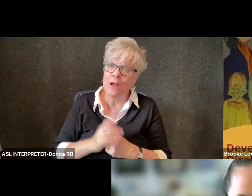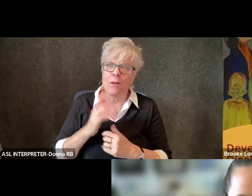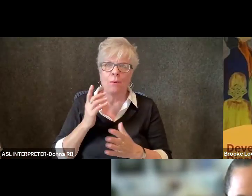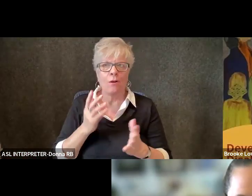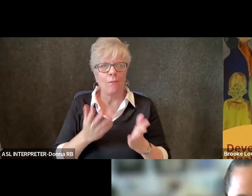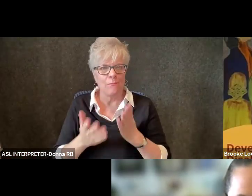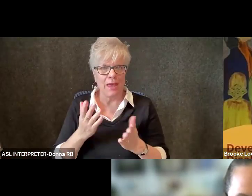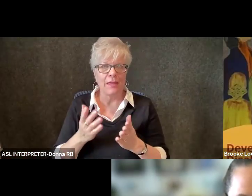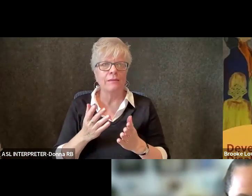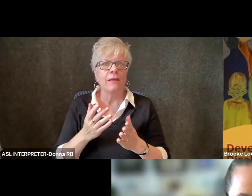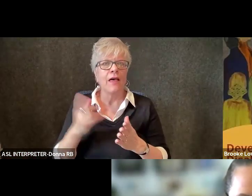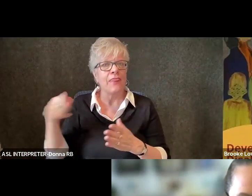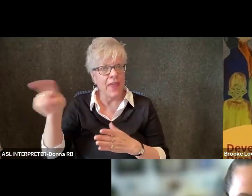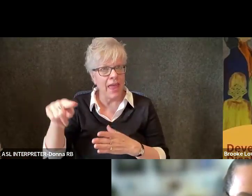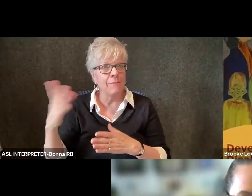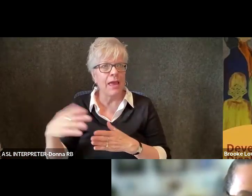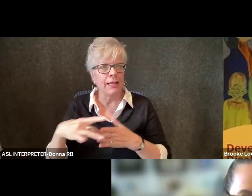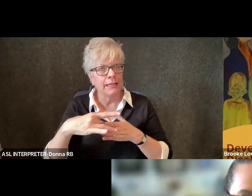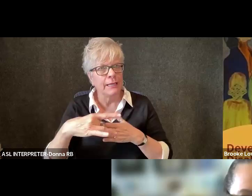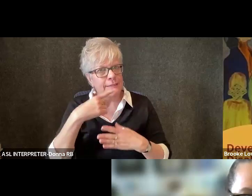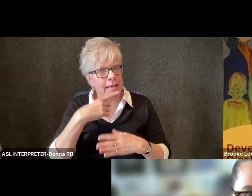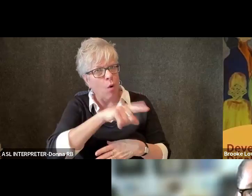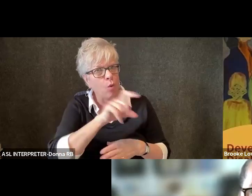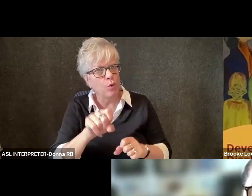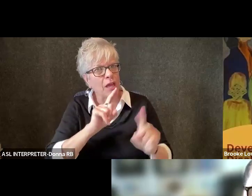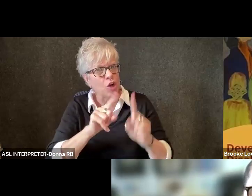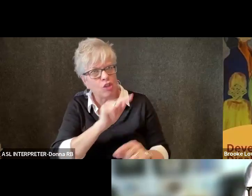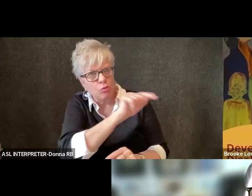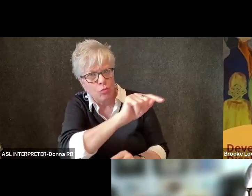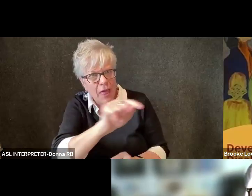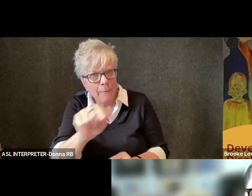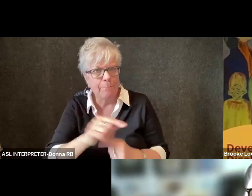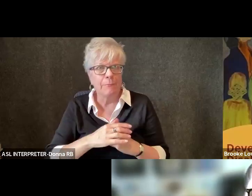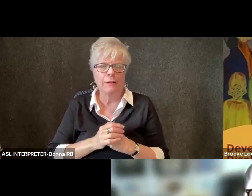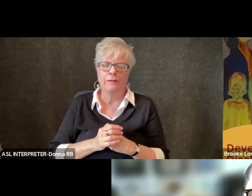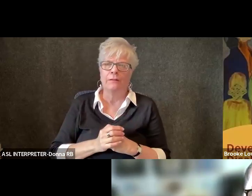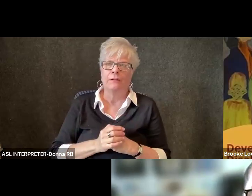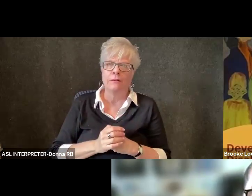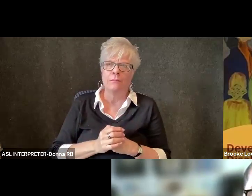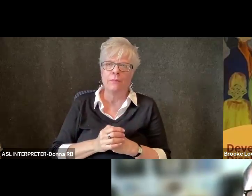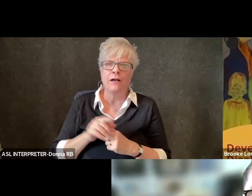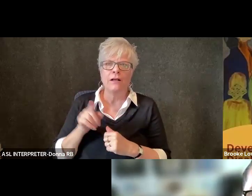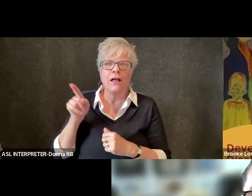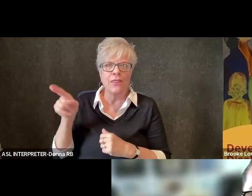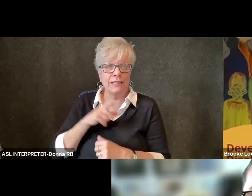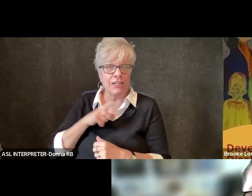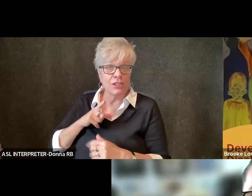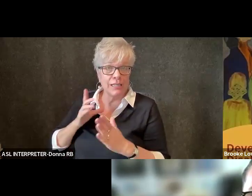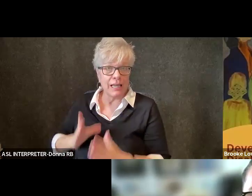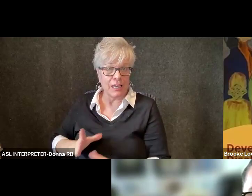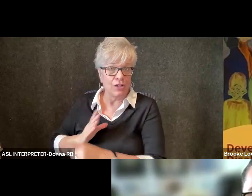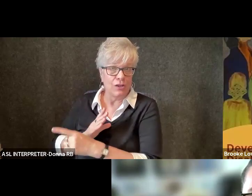to who can answer some of those questions. But it's giving them a chance to